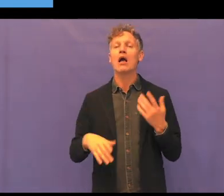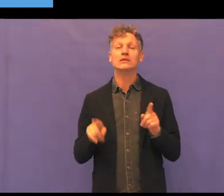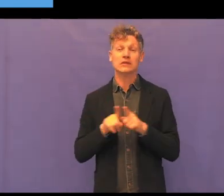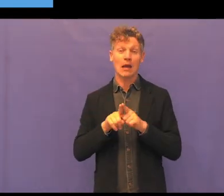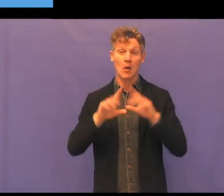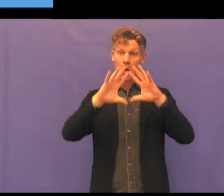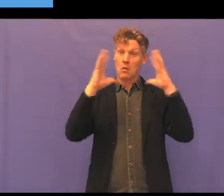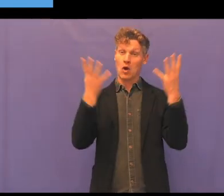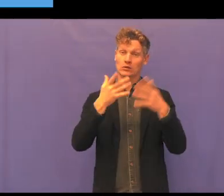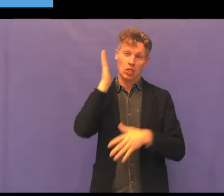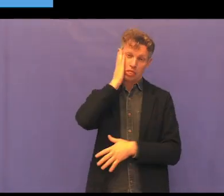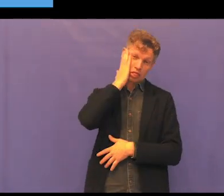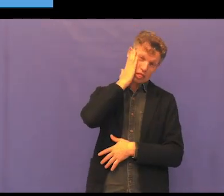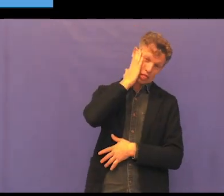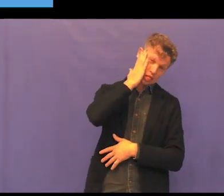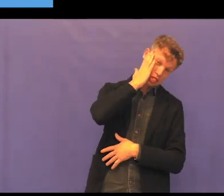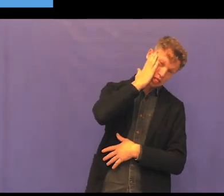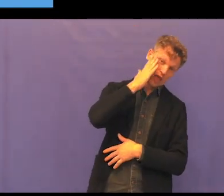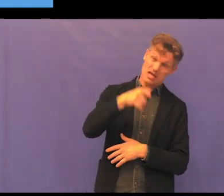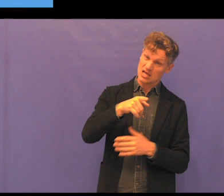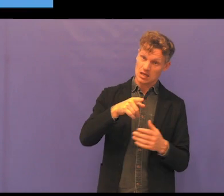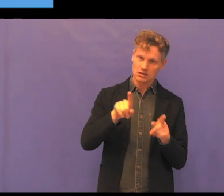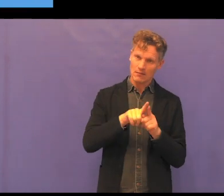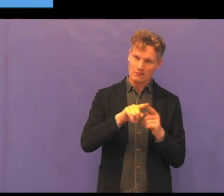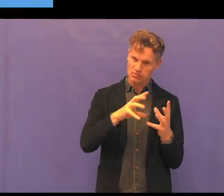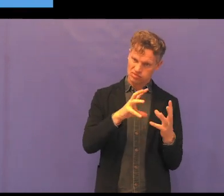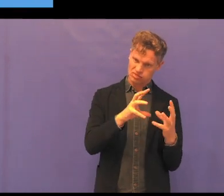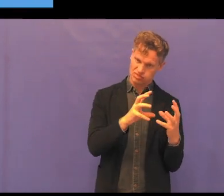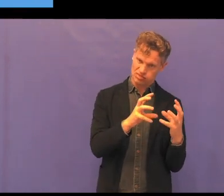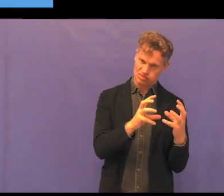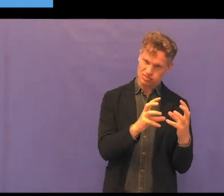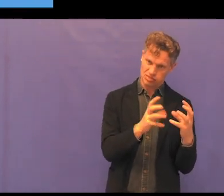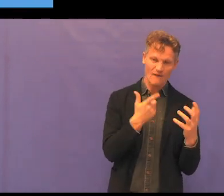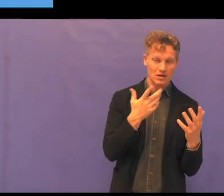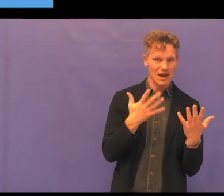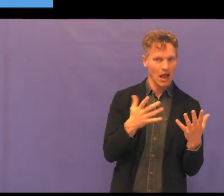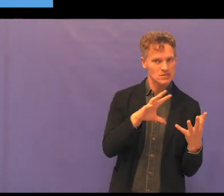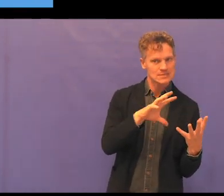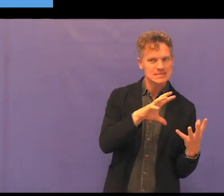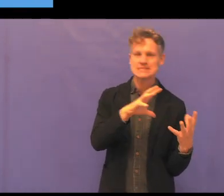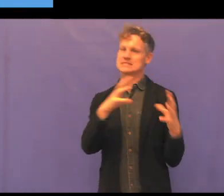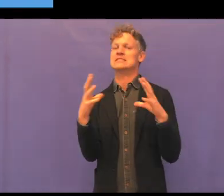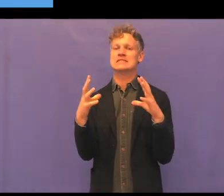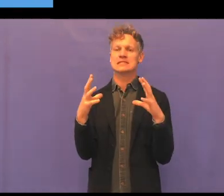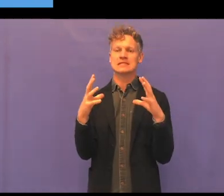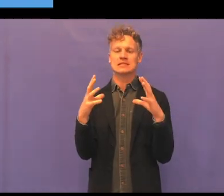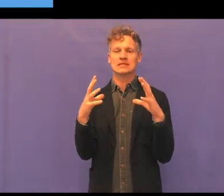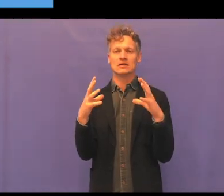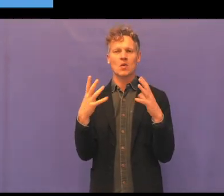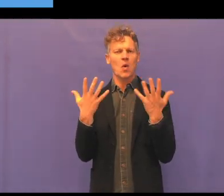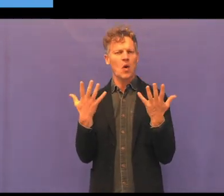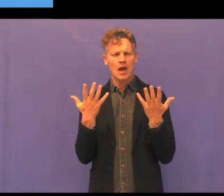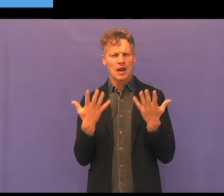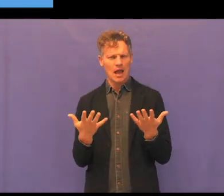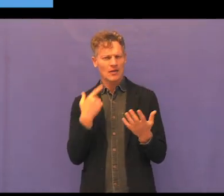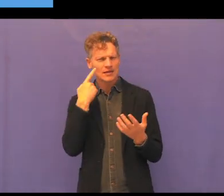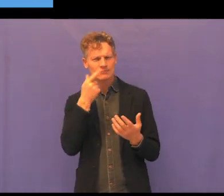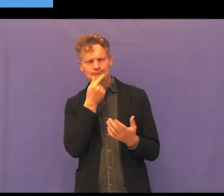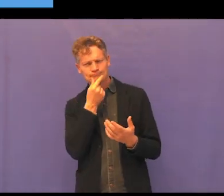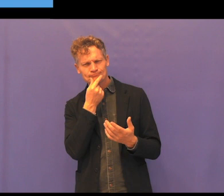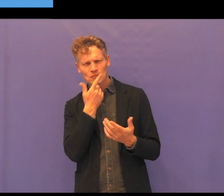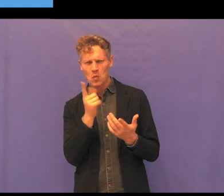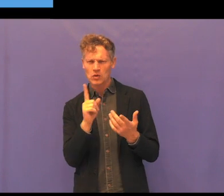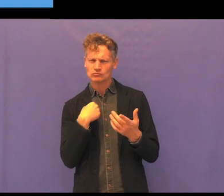than human world. And one of the things that implies is communication across difference.